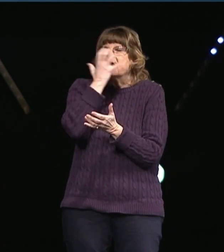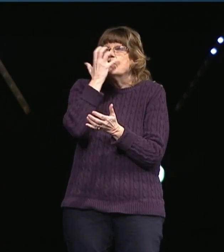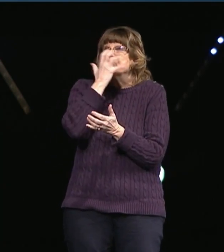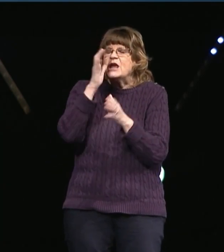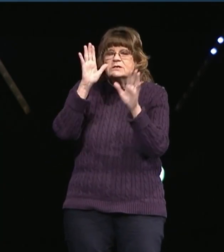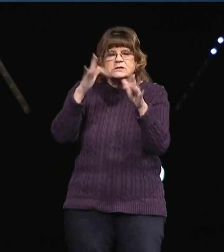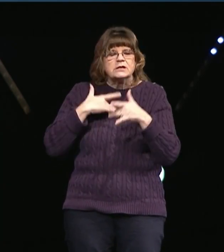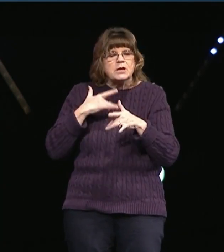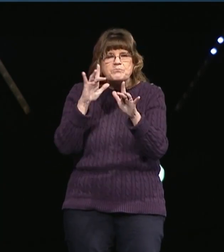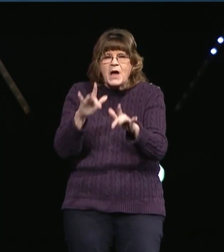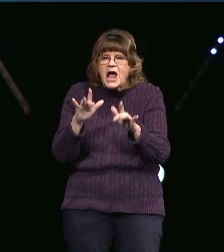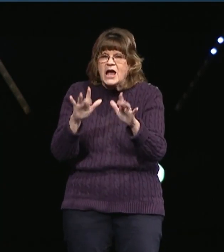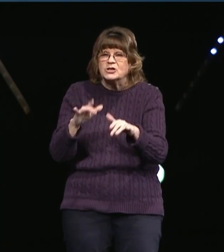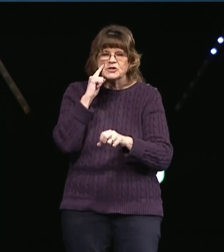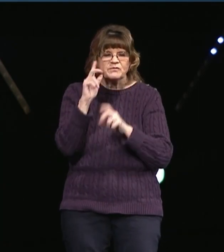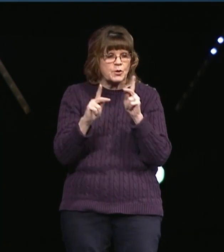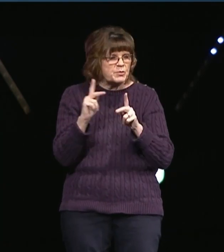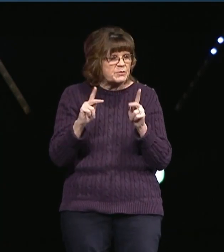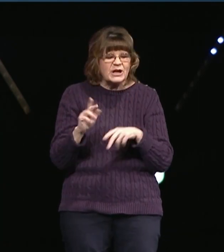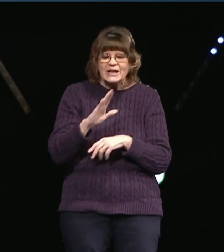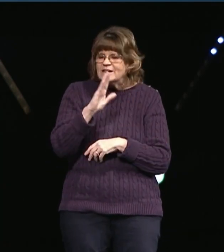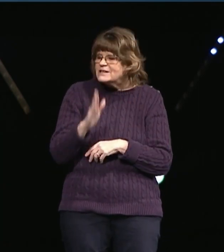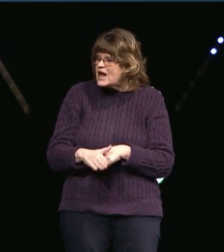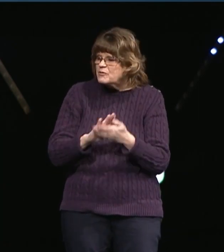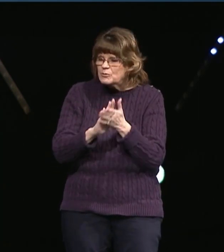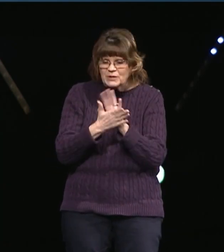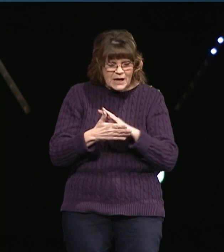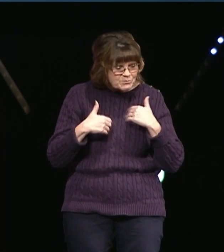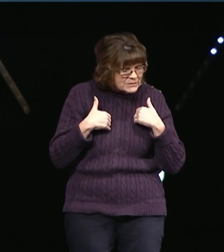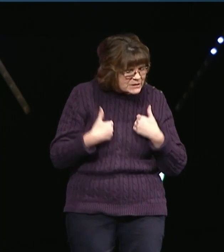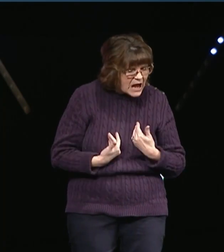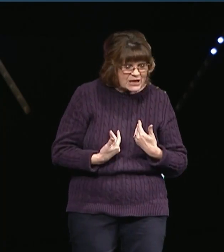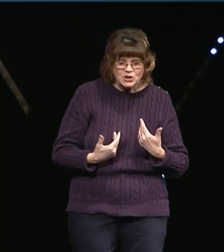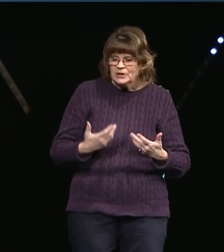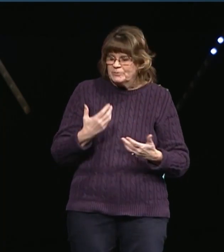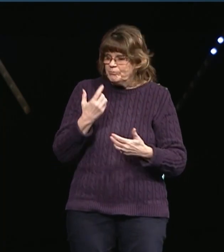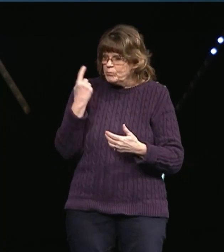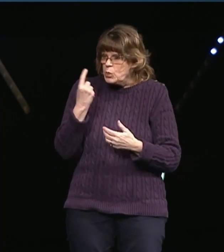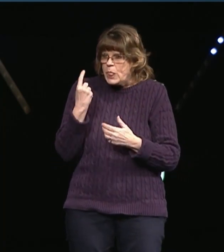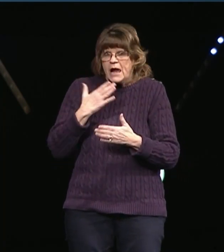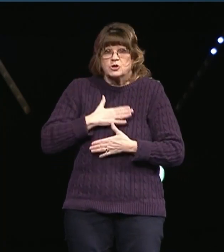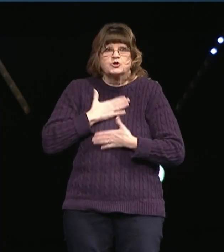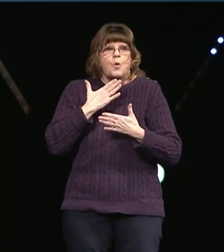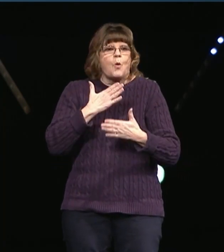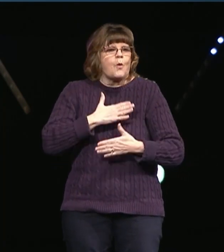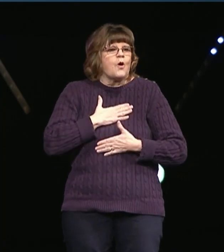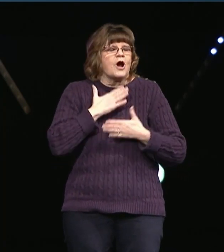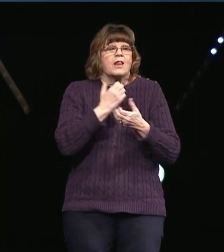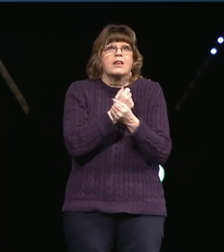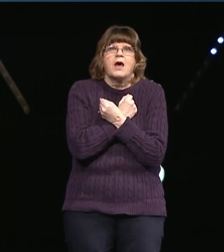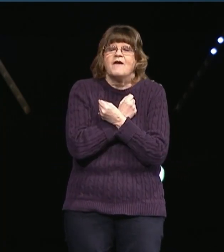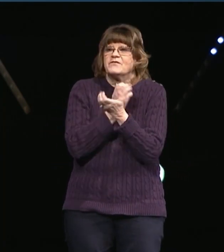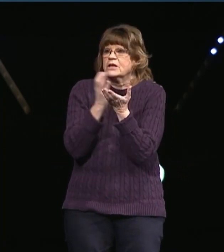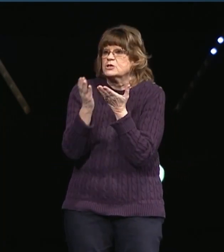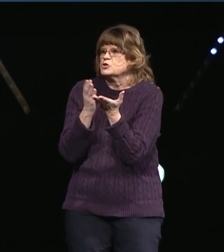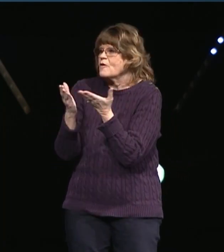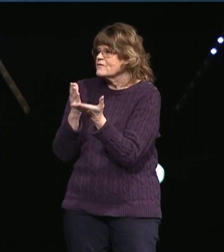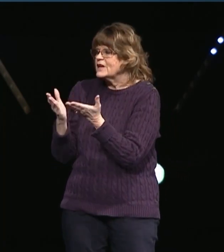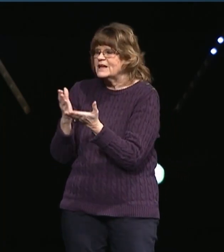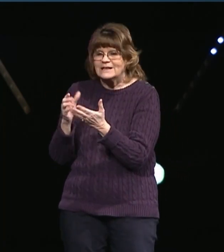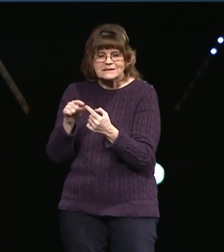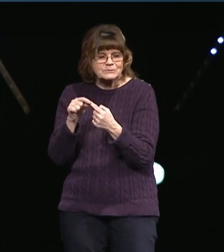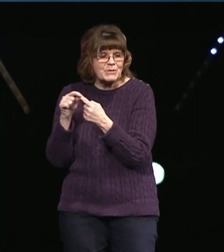and never giving up. He never tired. He always just had a joy about loving and serving, especially the